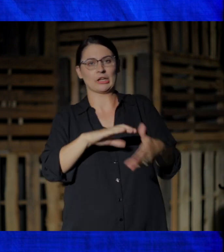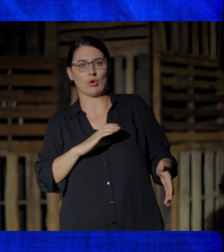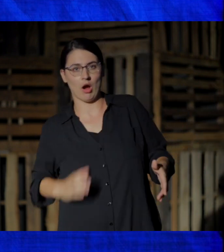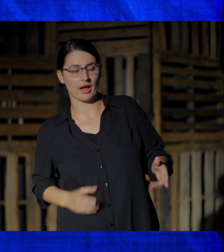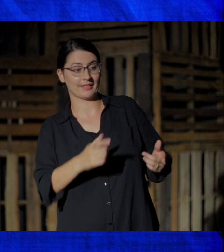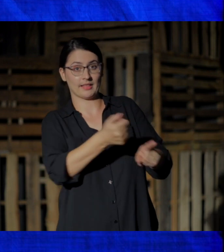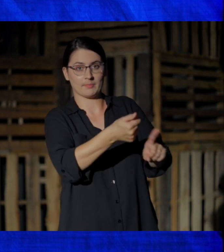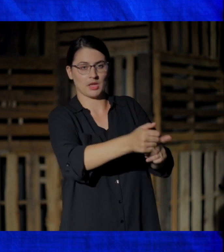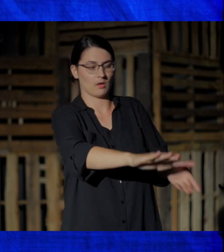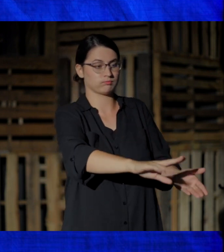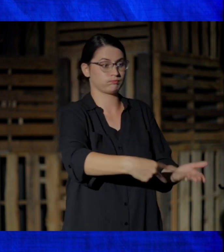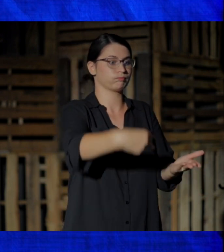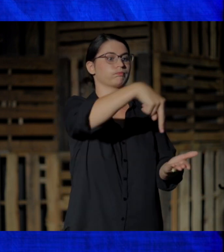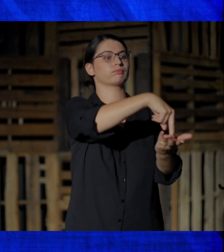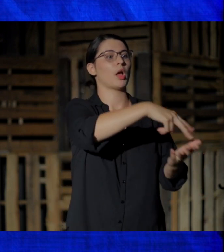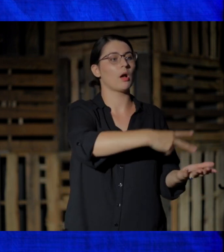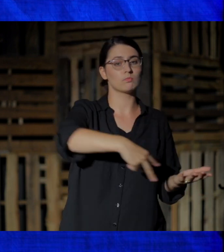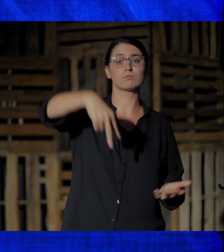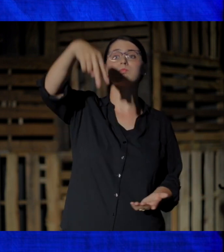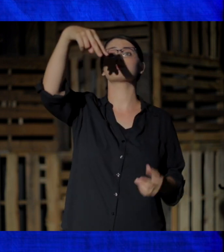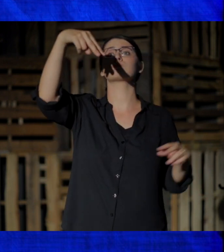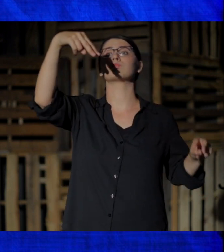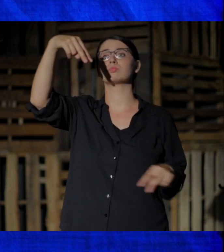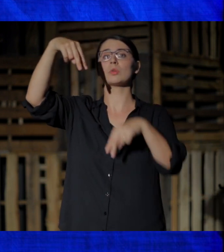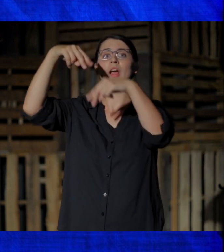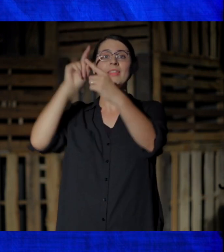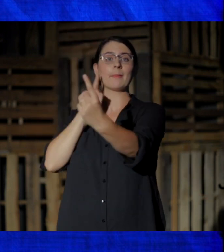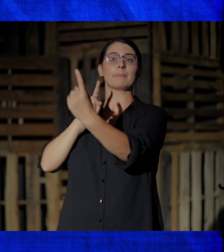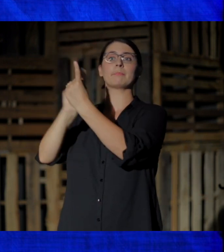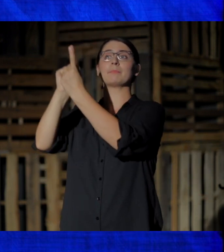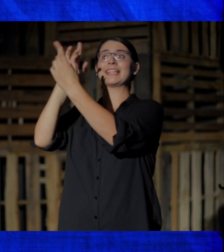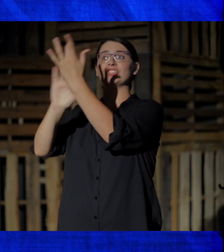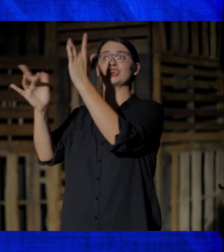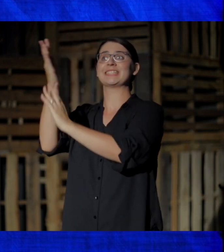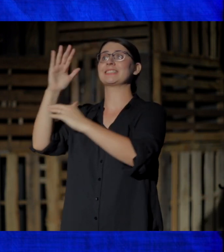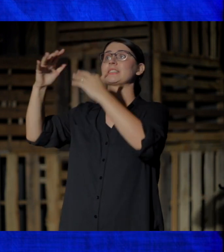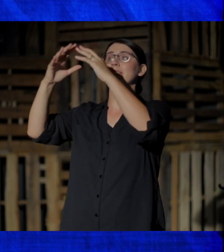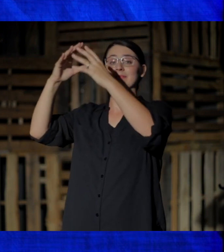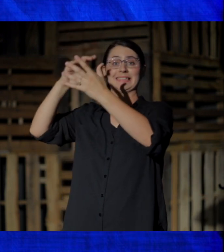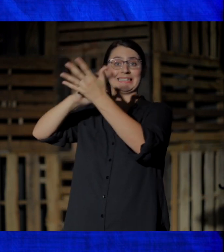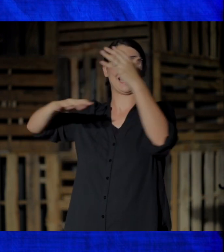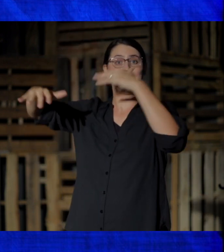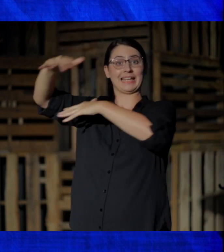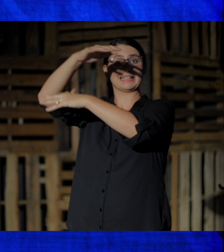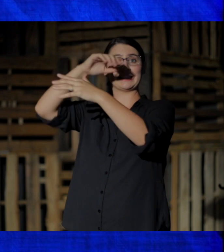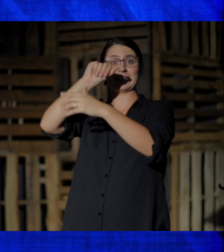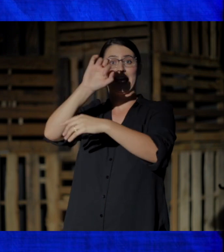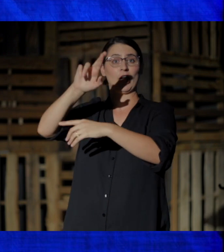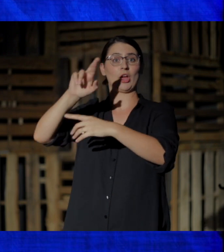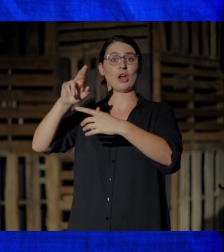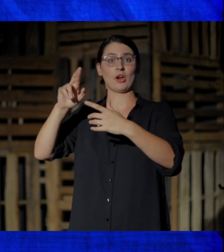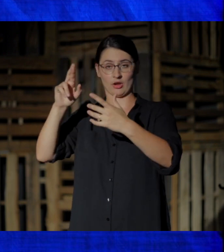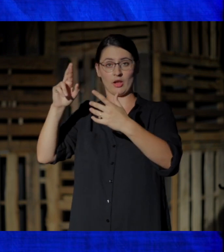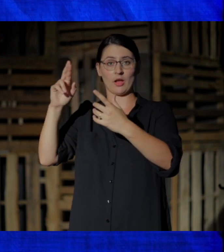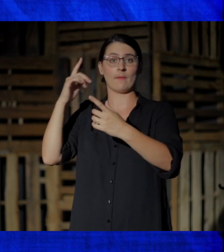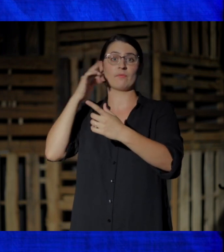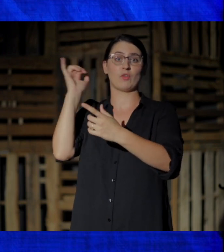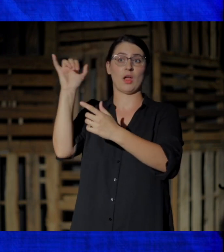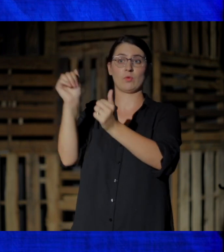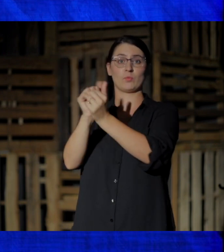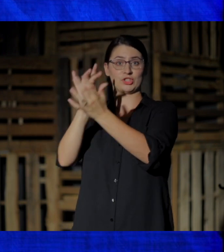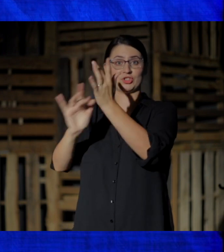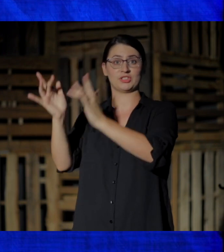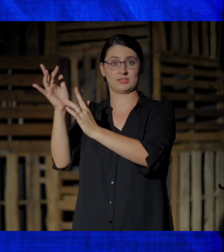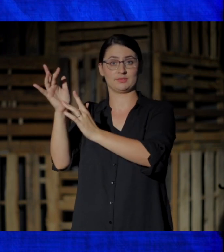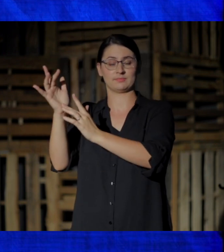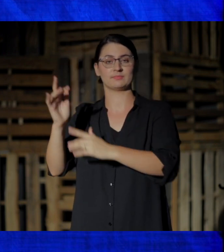will be caught up together with him in the clouds to meet the Lord in the air. And so we will always be with the Lord. Therefore, encourage one another with these